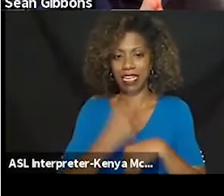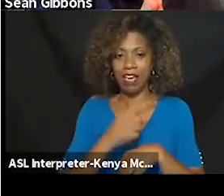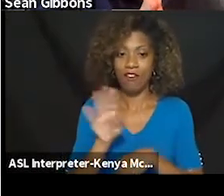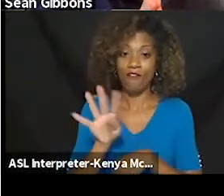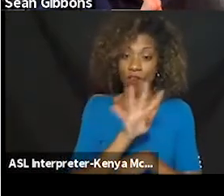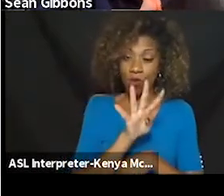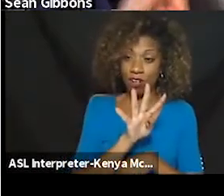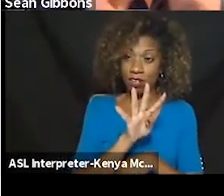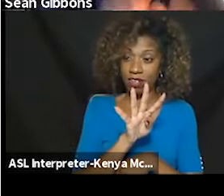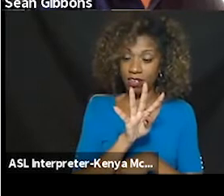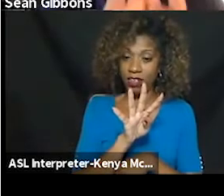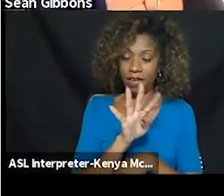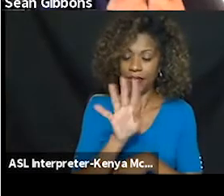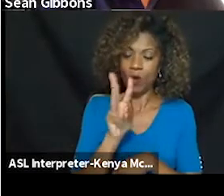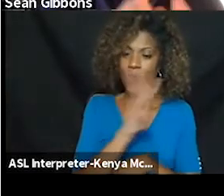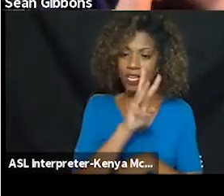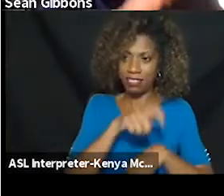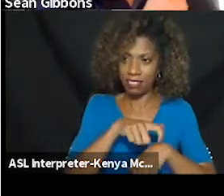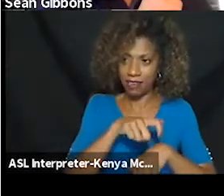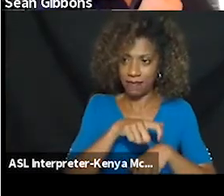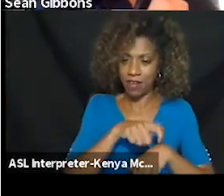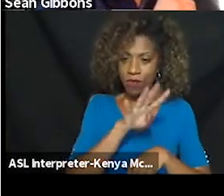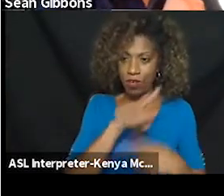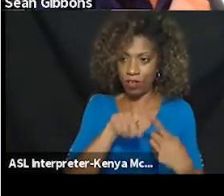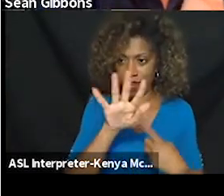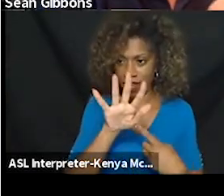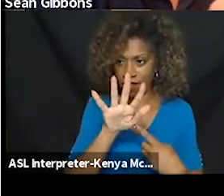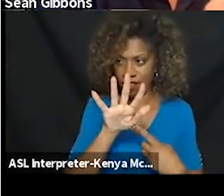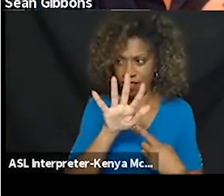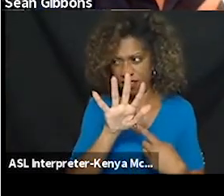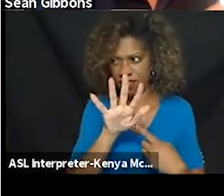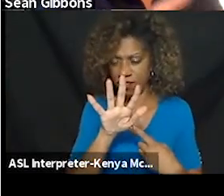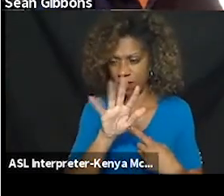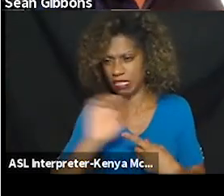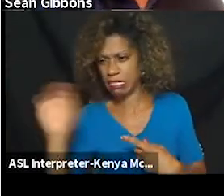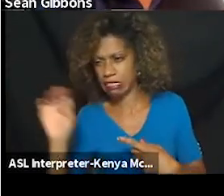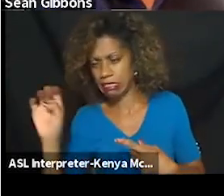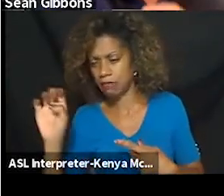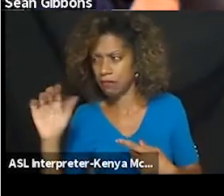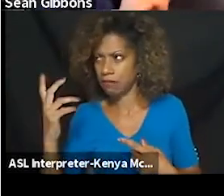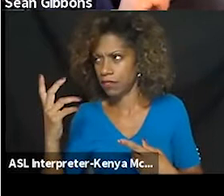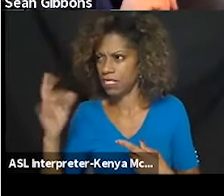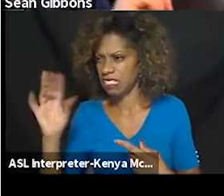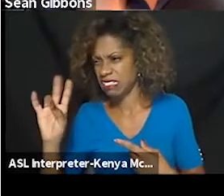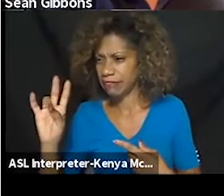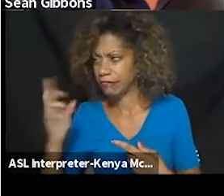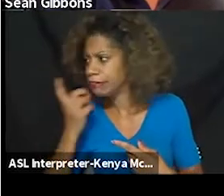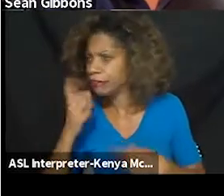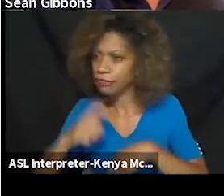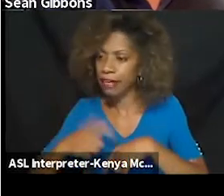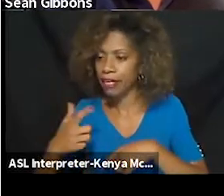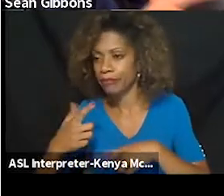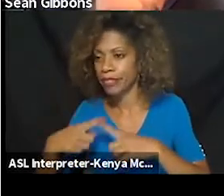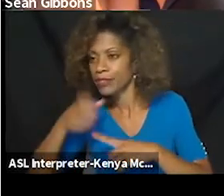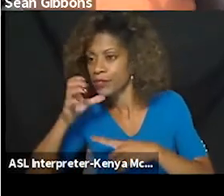something to do a little bit later today, 4 to 5 Pacific time. So that's dinner hour, I guess, here on the East Coast. But feel free to dial in and join everybody. That's going to be